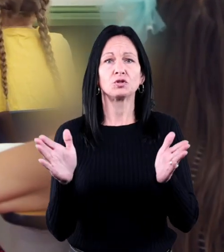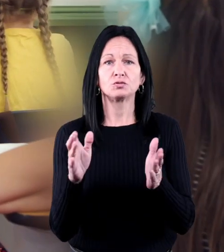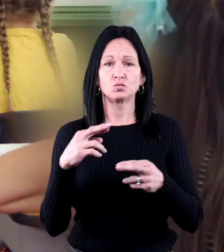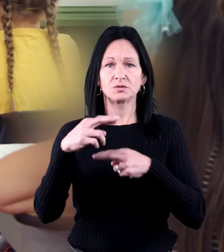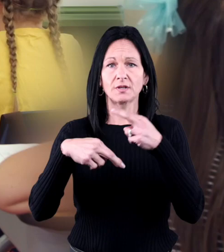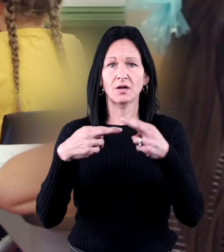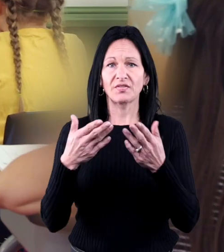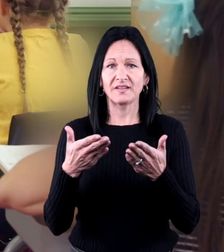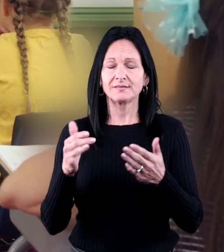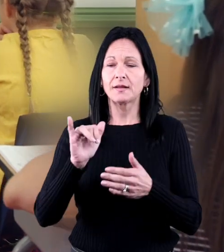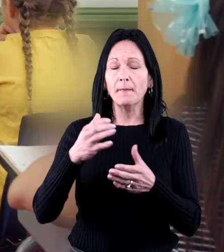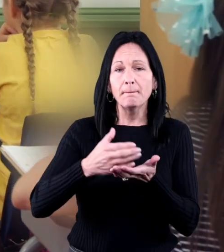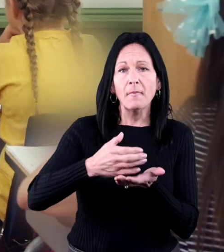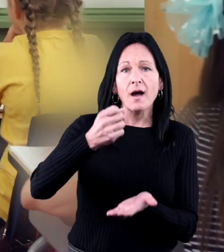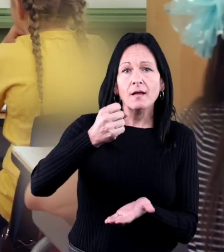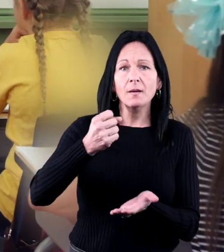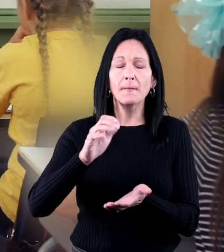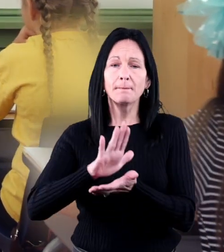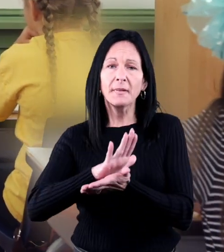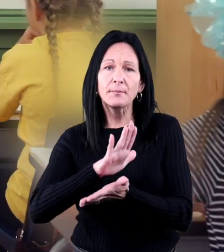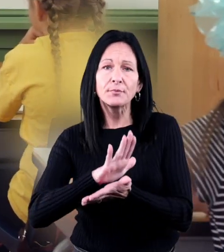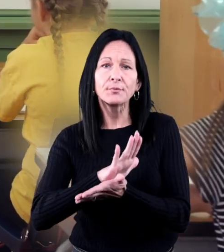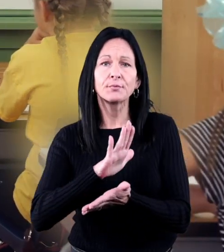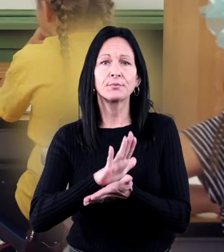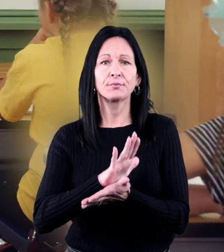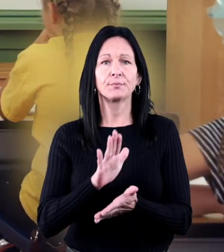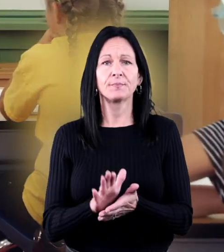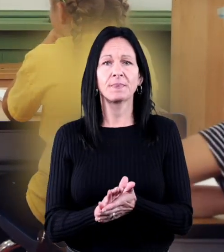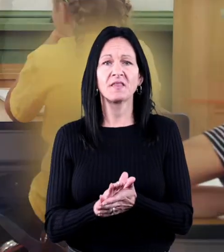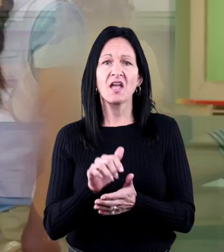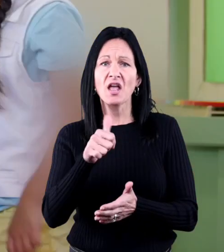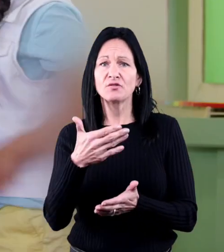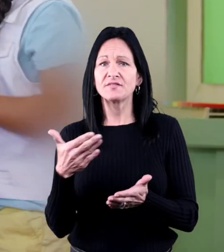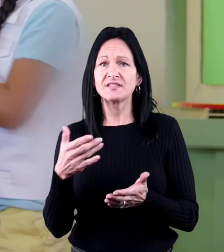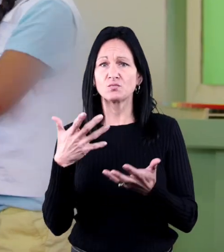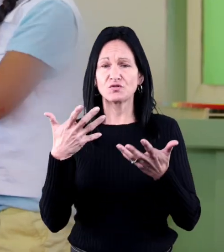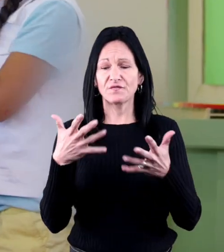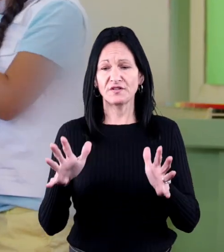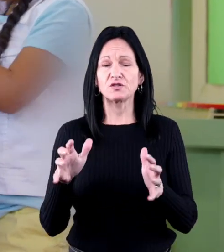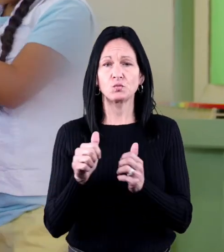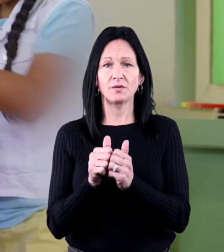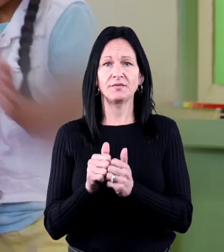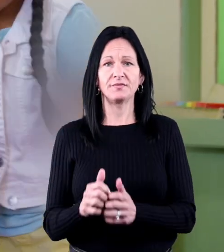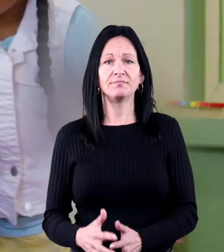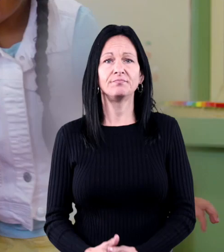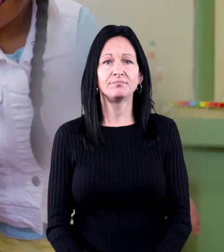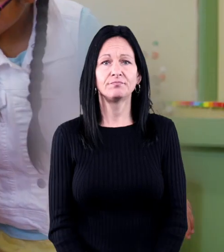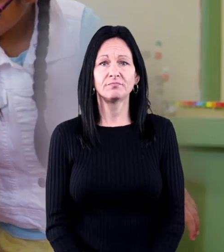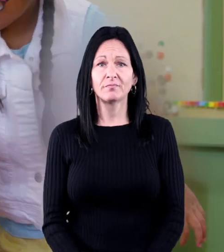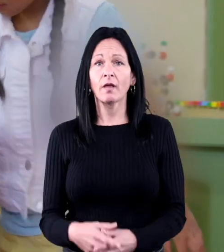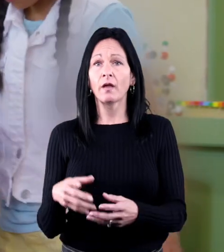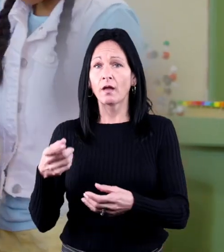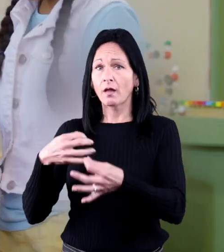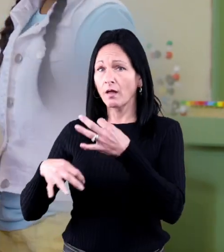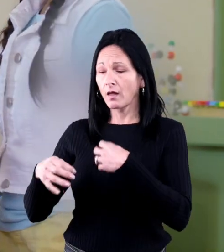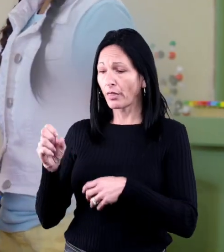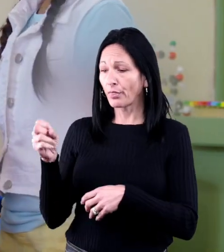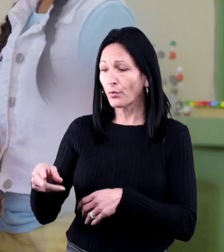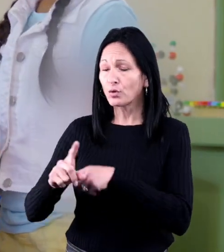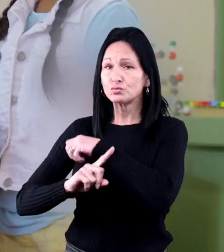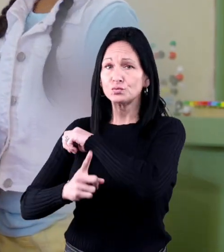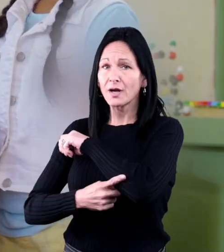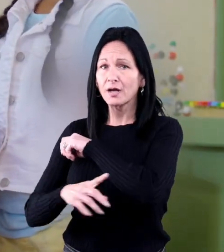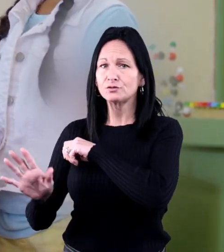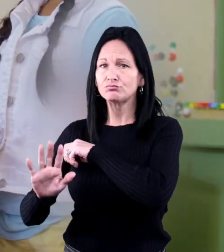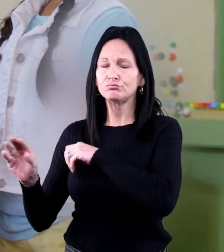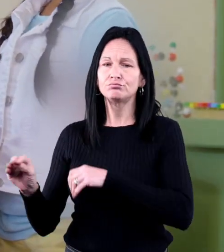you may be encouraged to recycle things like bottles, paper, and other items when you're finished with them, instead of just